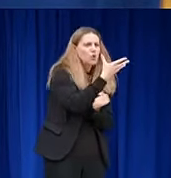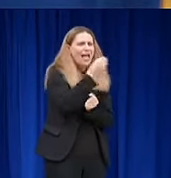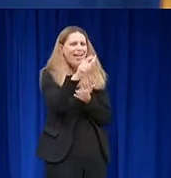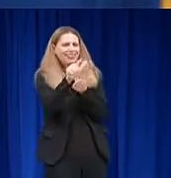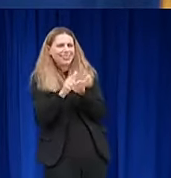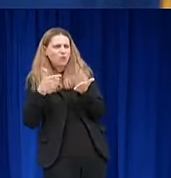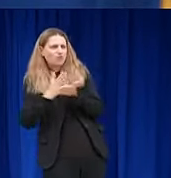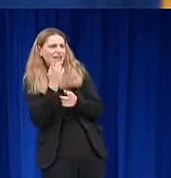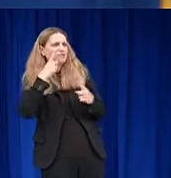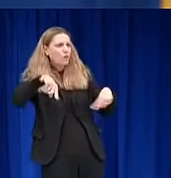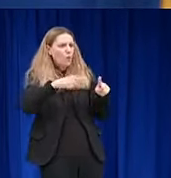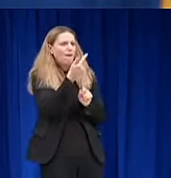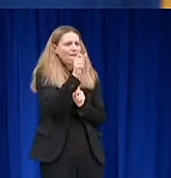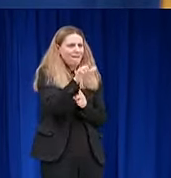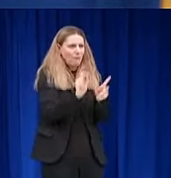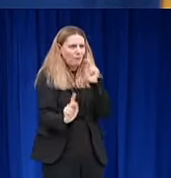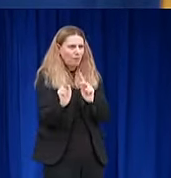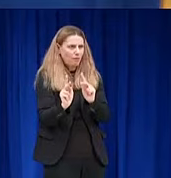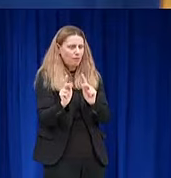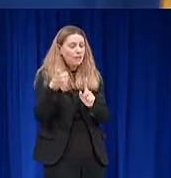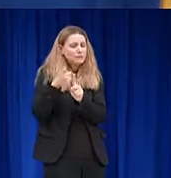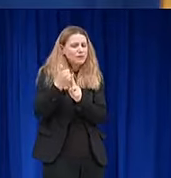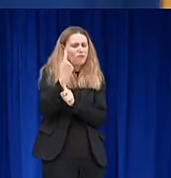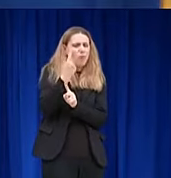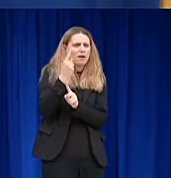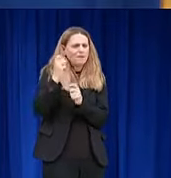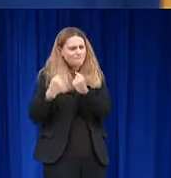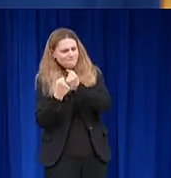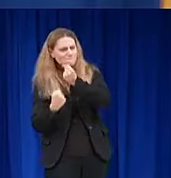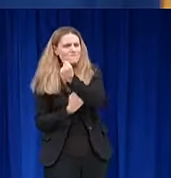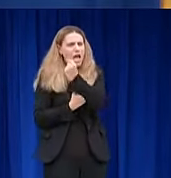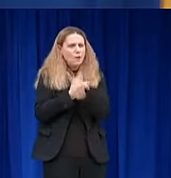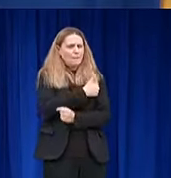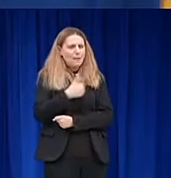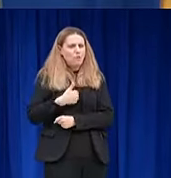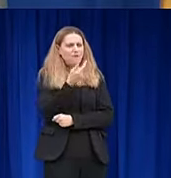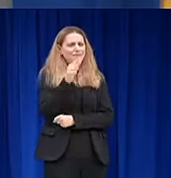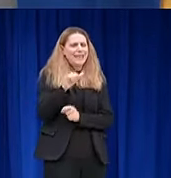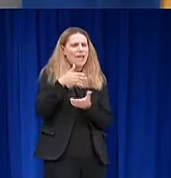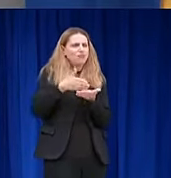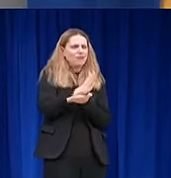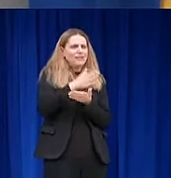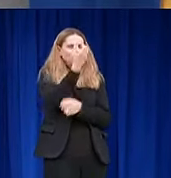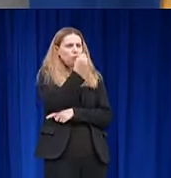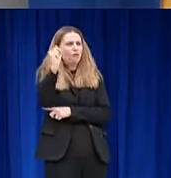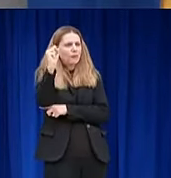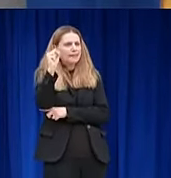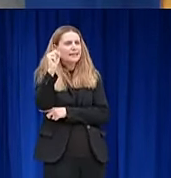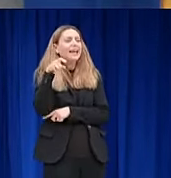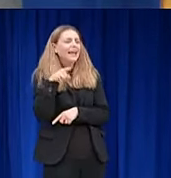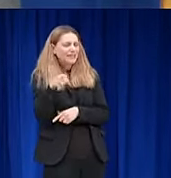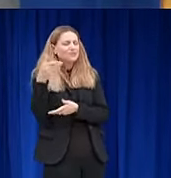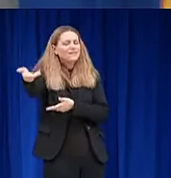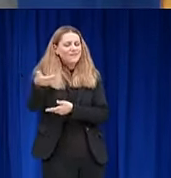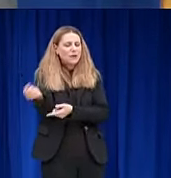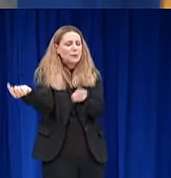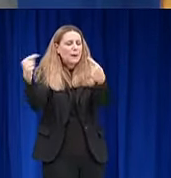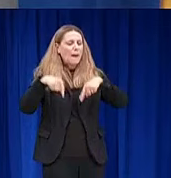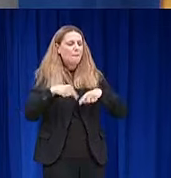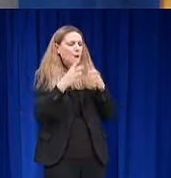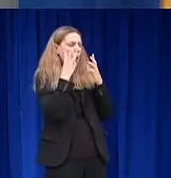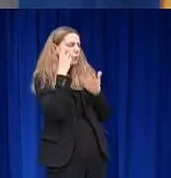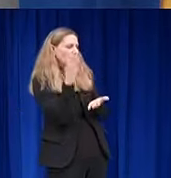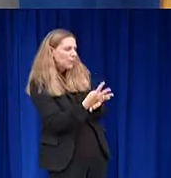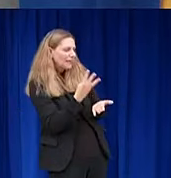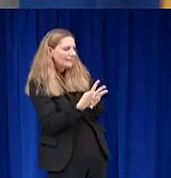He's considered one of the founders of the gay rights movement and was invited to witness President Obama sign the repeal of